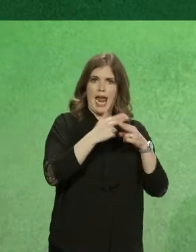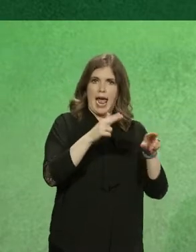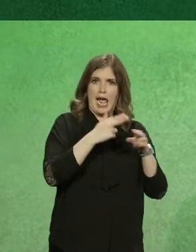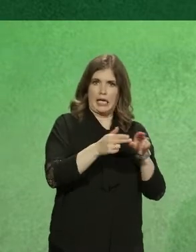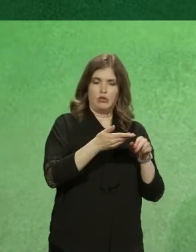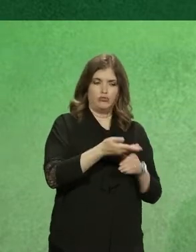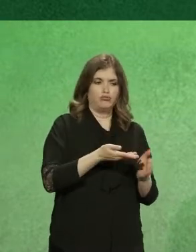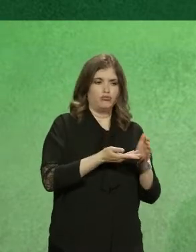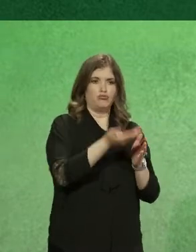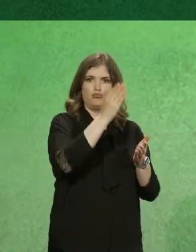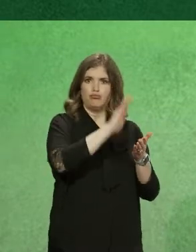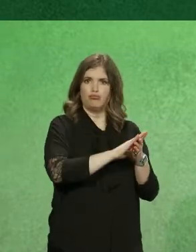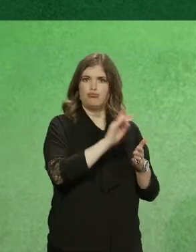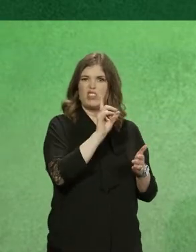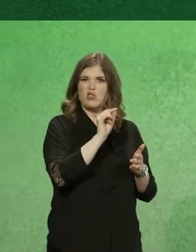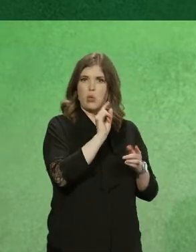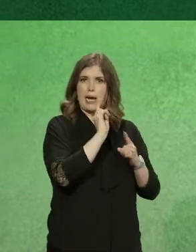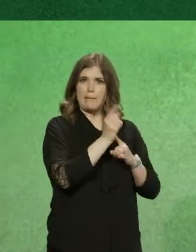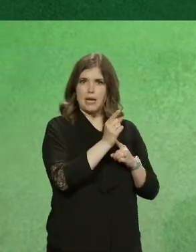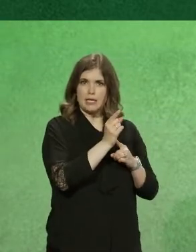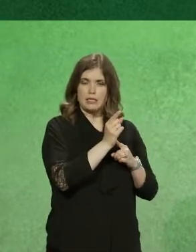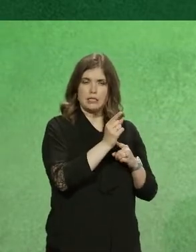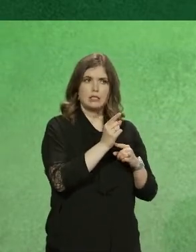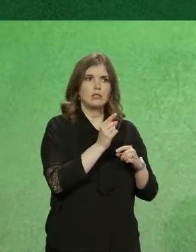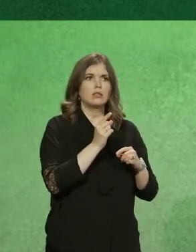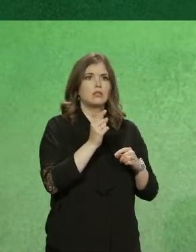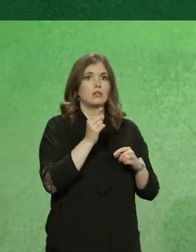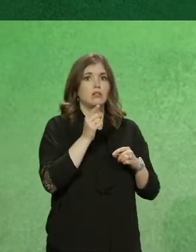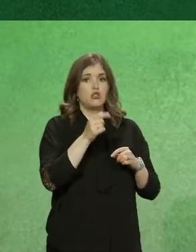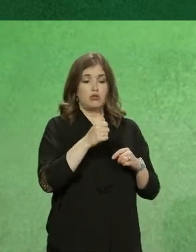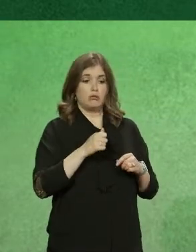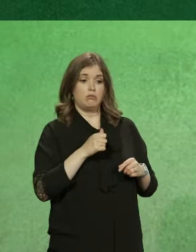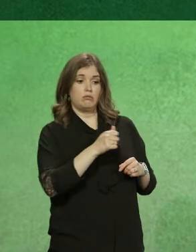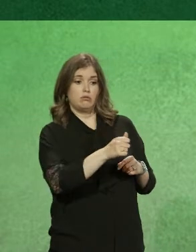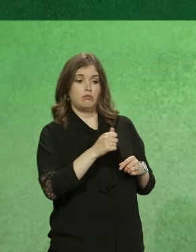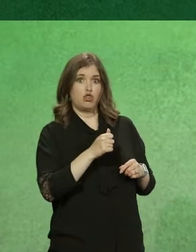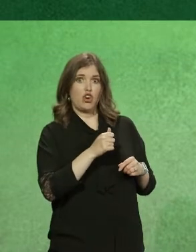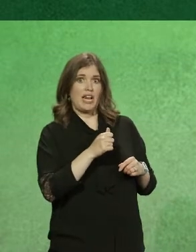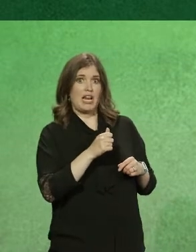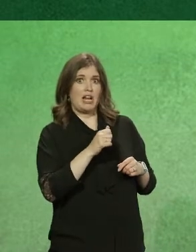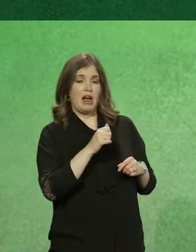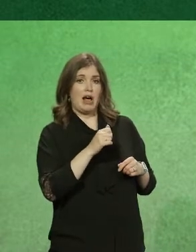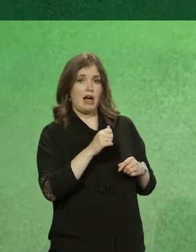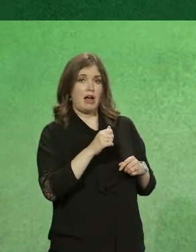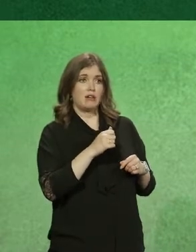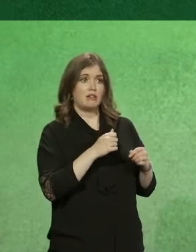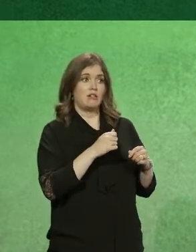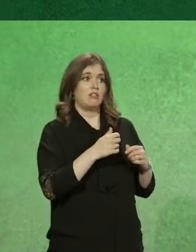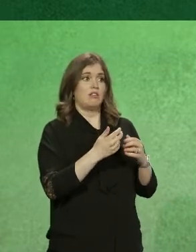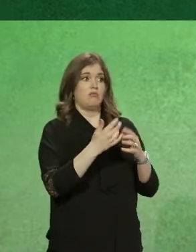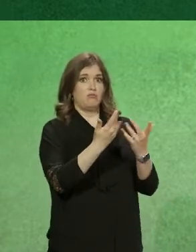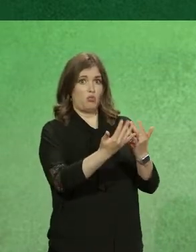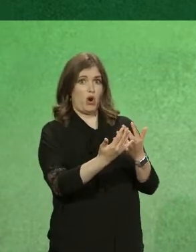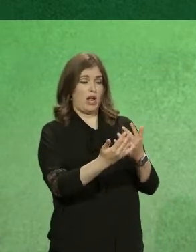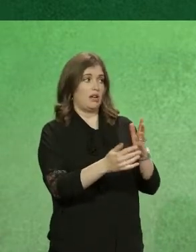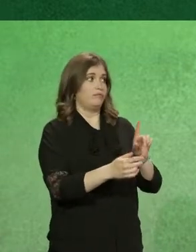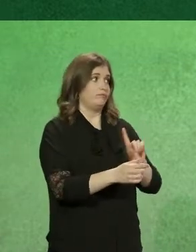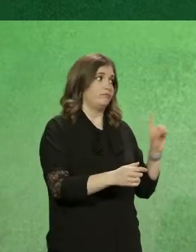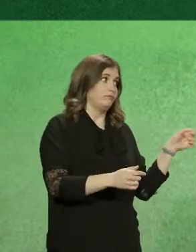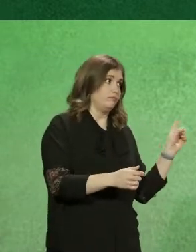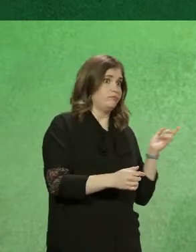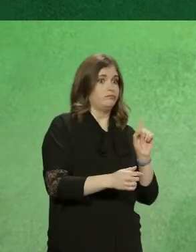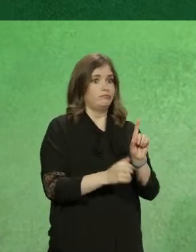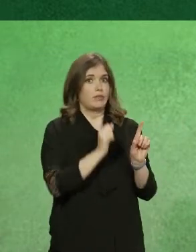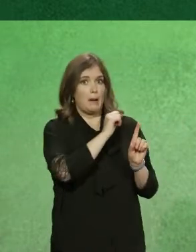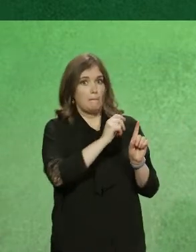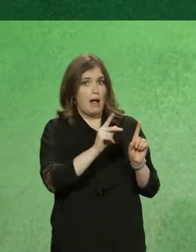20 minutes. Are you able to, do you just turn this on and are you able to come back in 20 minutes? Or are you having